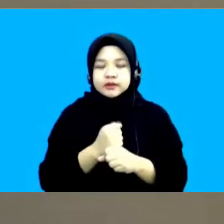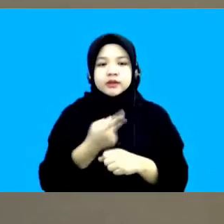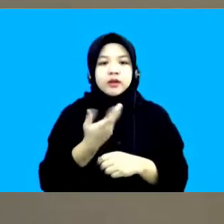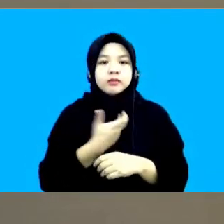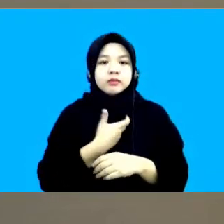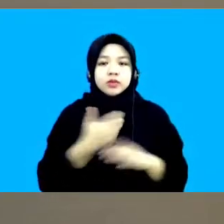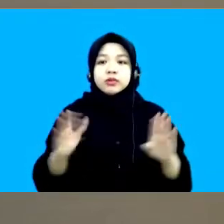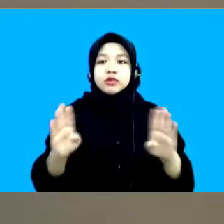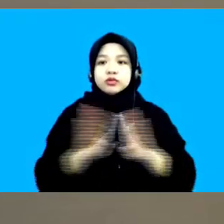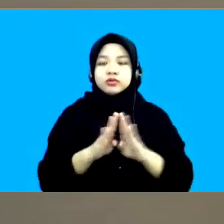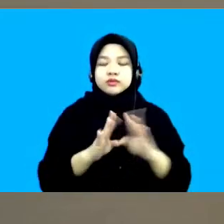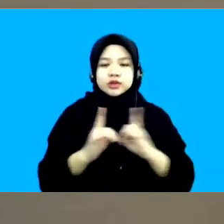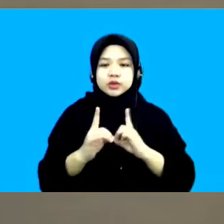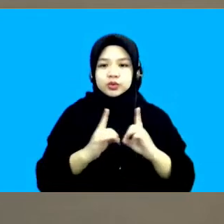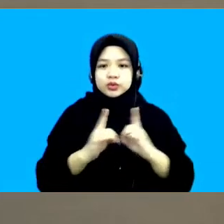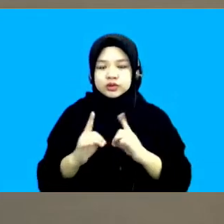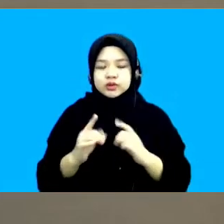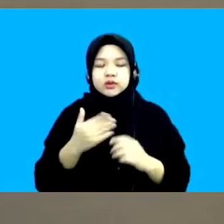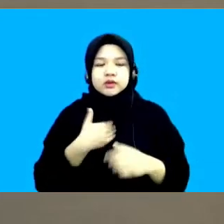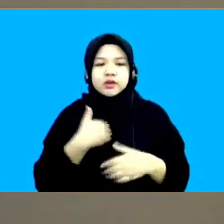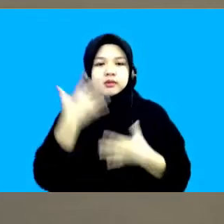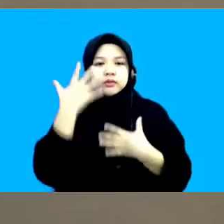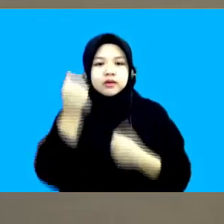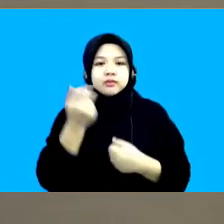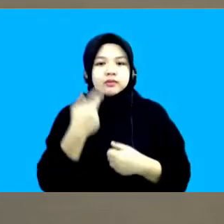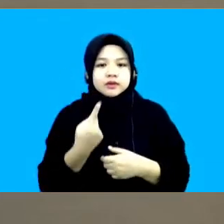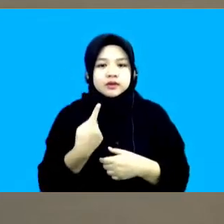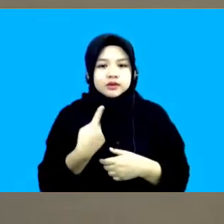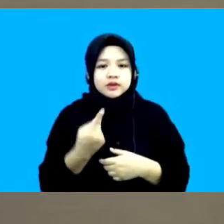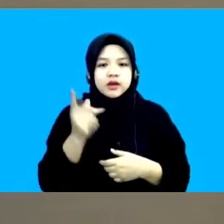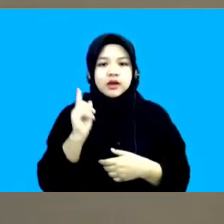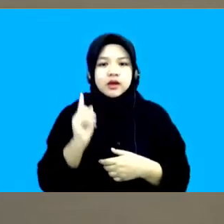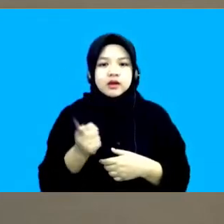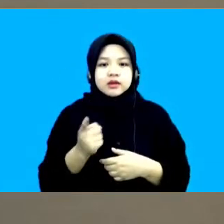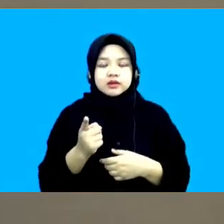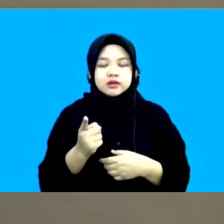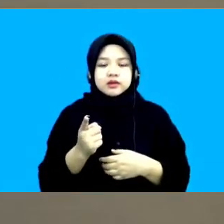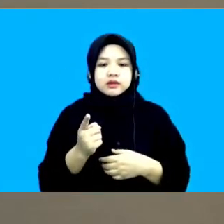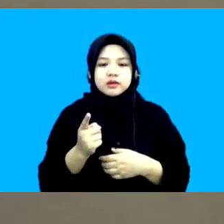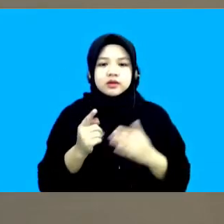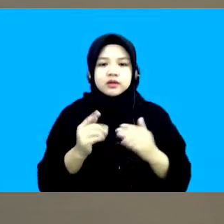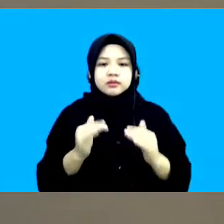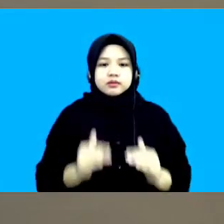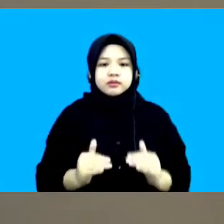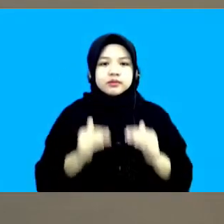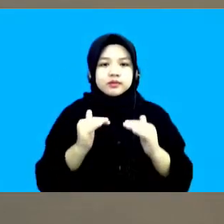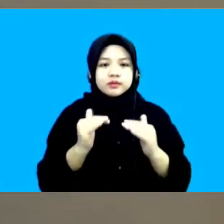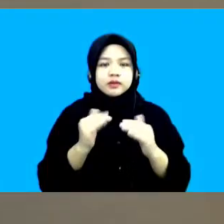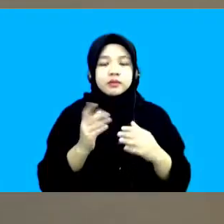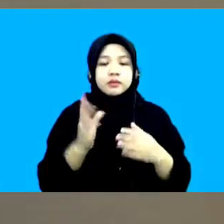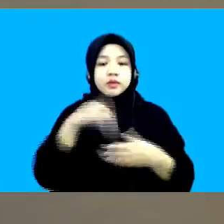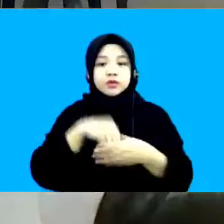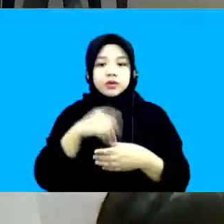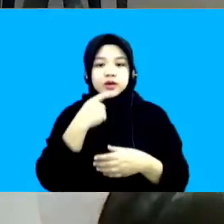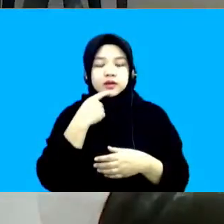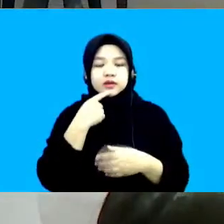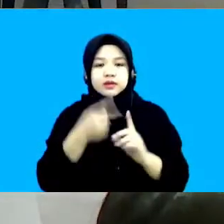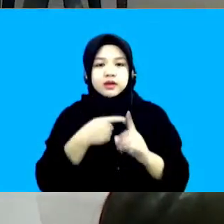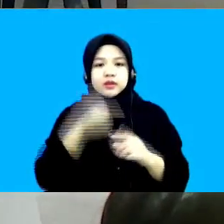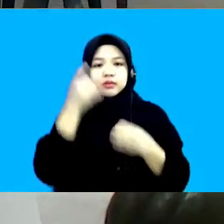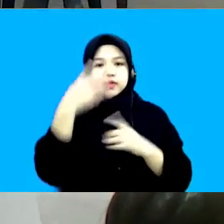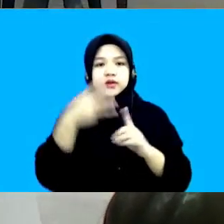reduction policy formulation, because you can touch several indicators that so far in Indonesia,